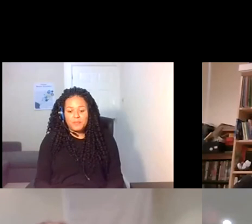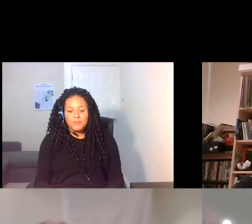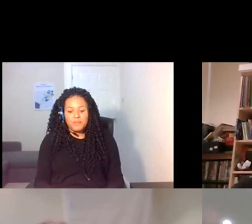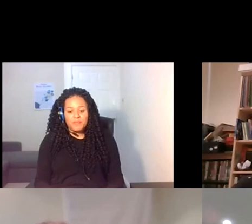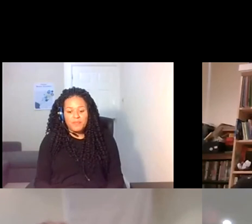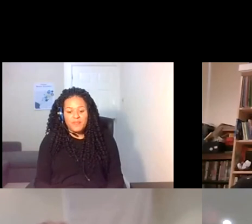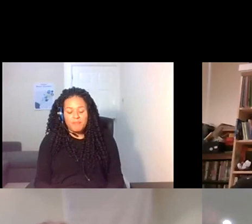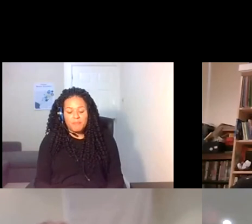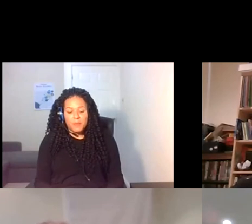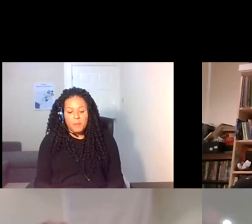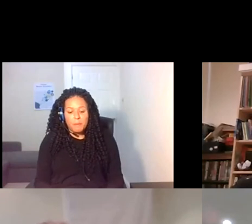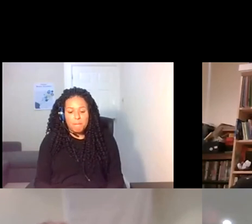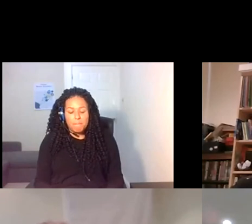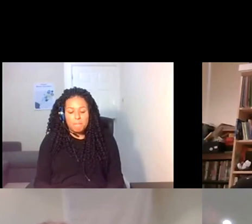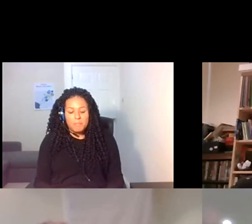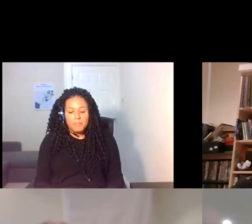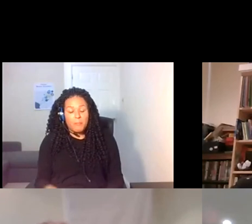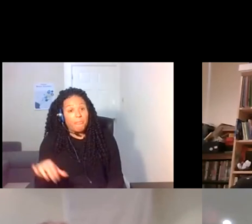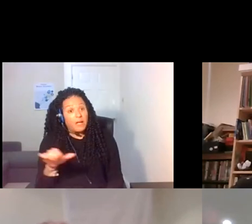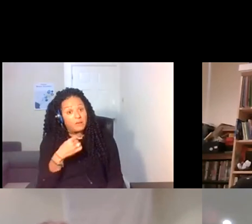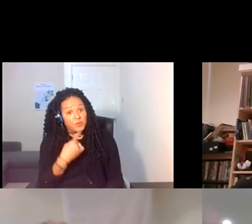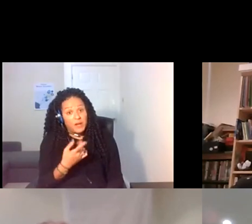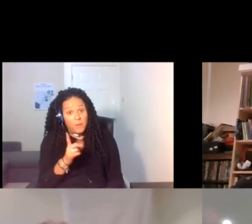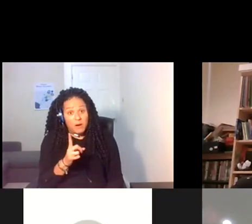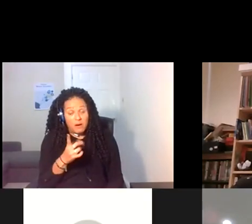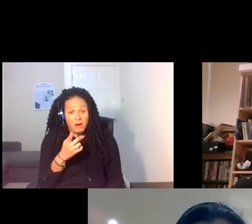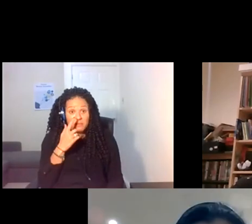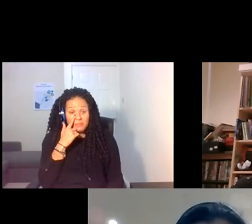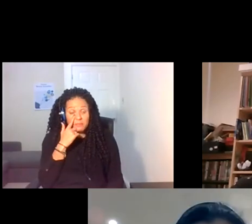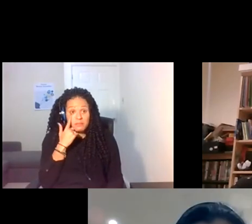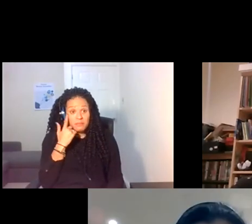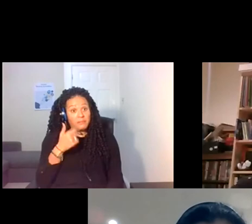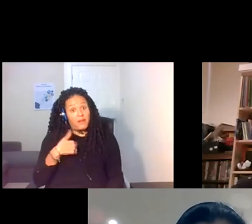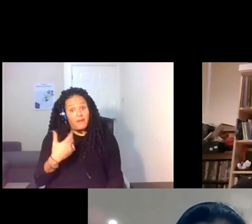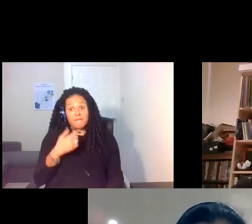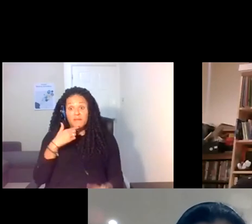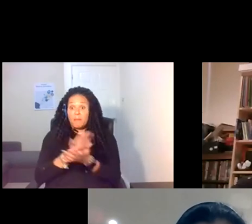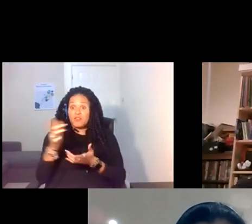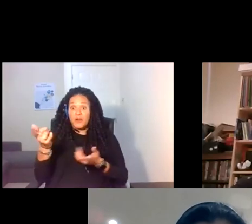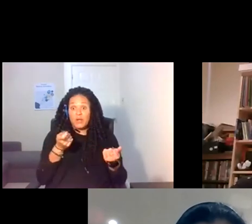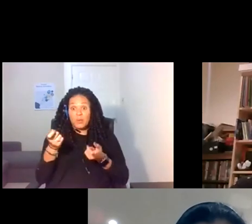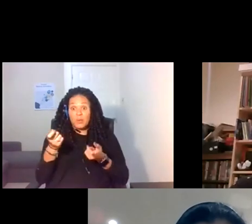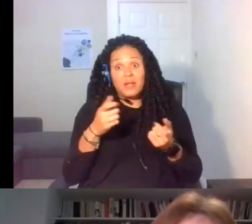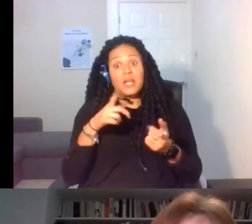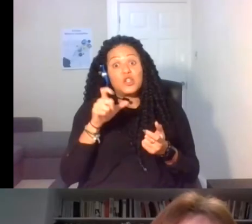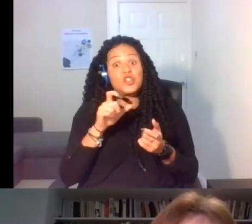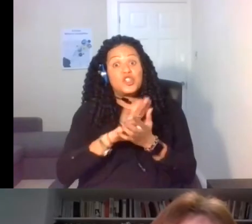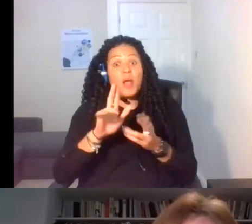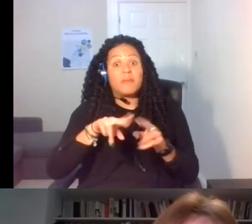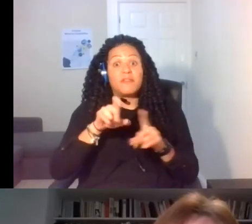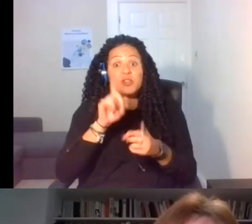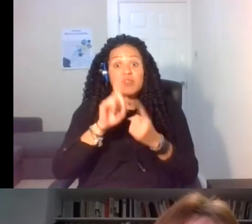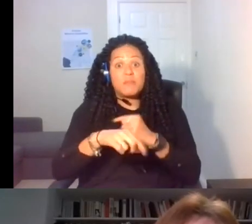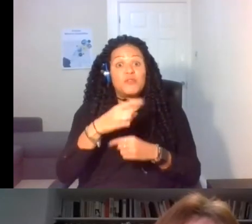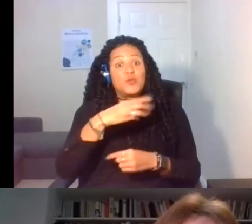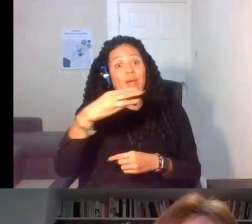Yeah, I can. I should say that I've been having the pleasure of coordinating Chelmsford's response to Essex 2020 this year.